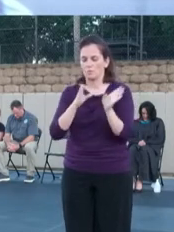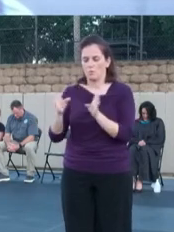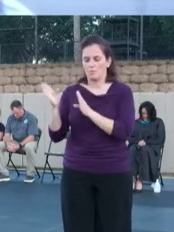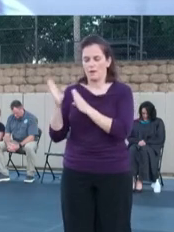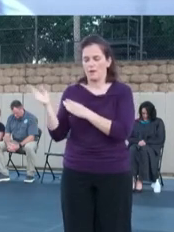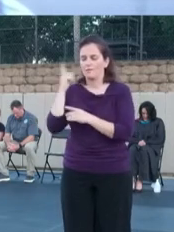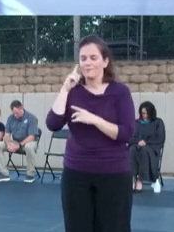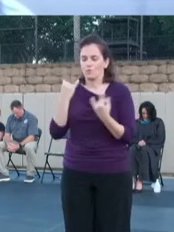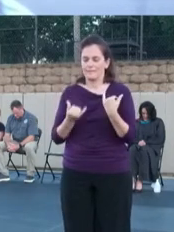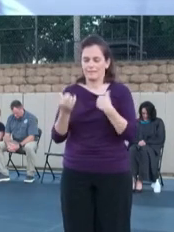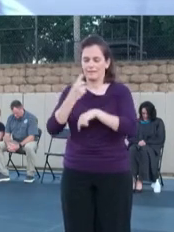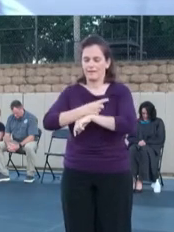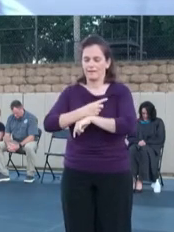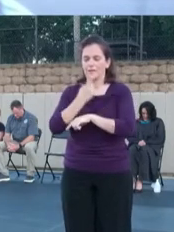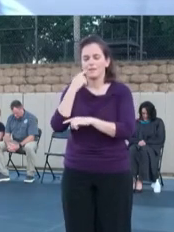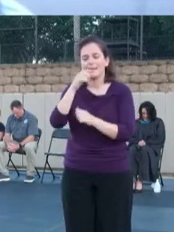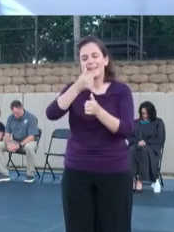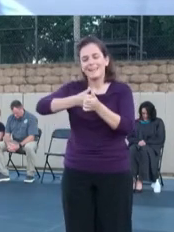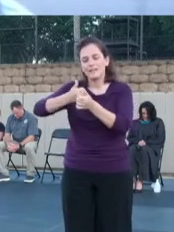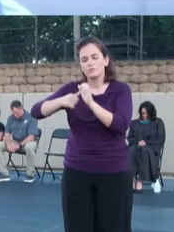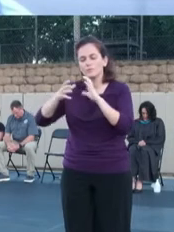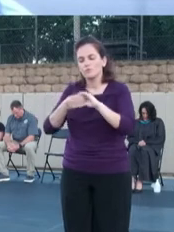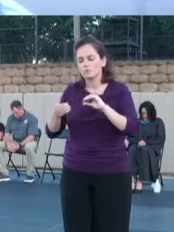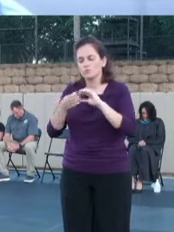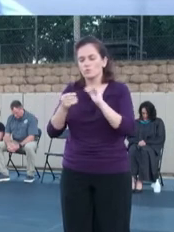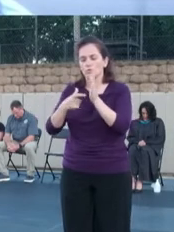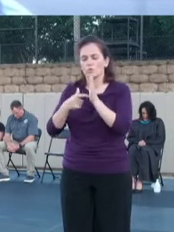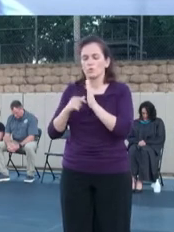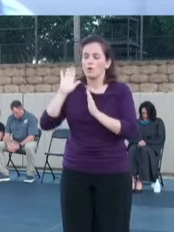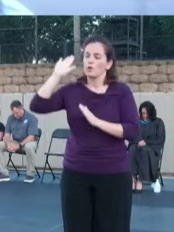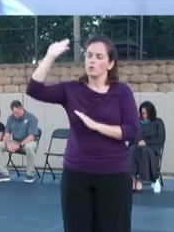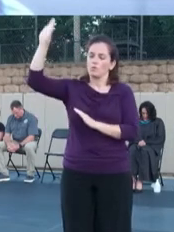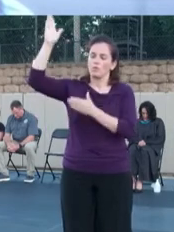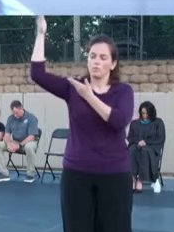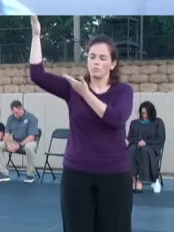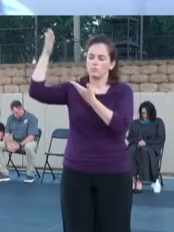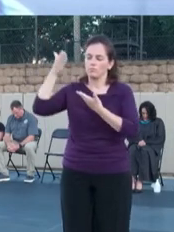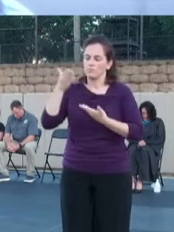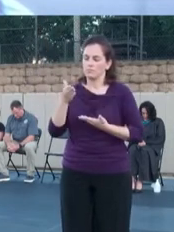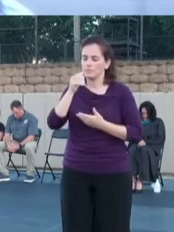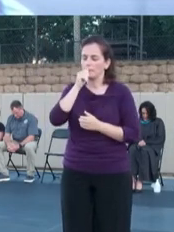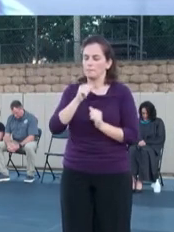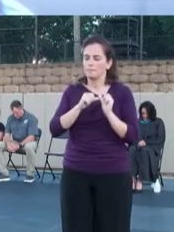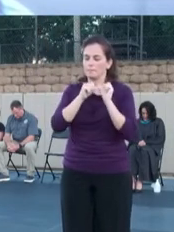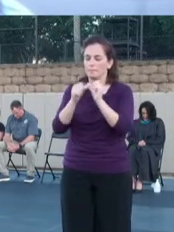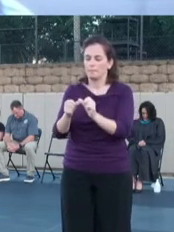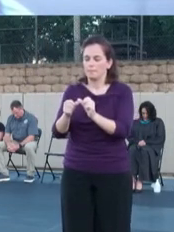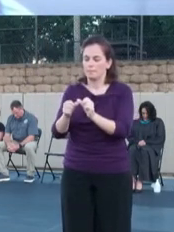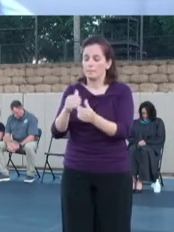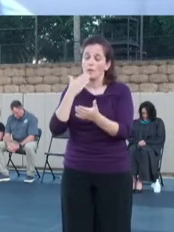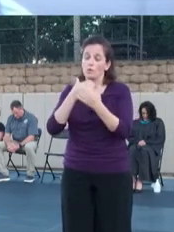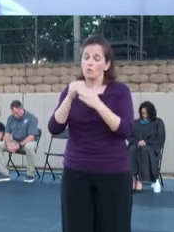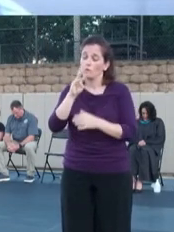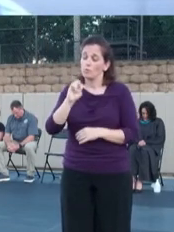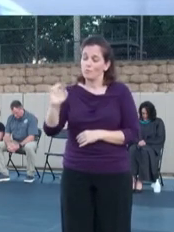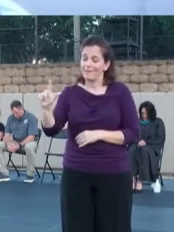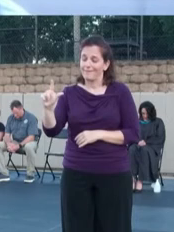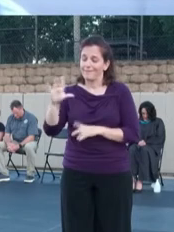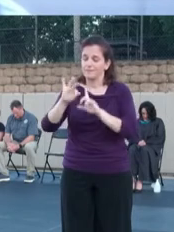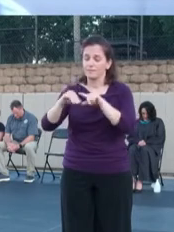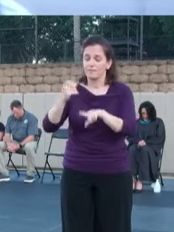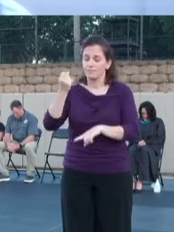moment, each of our stories required your offerings of perseverance, goodwill,